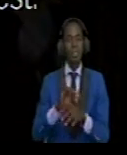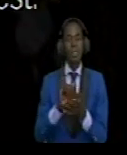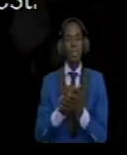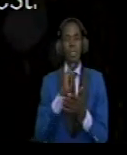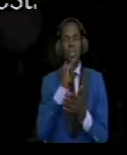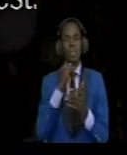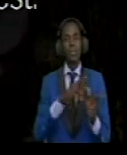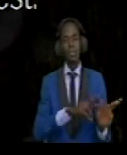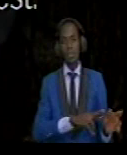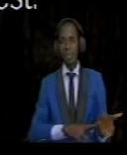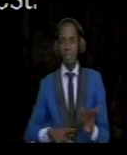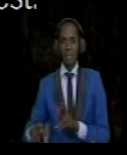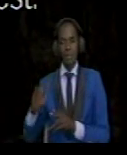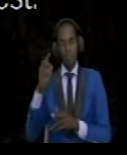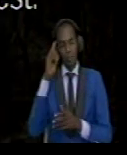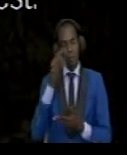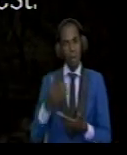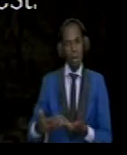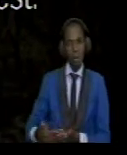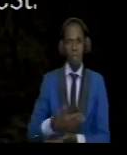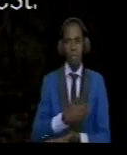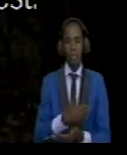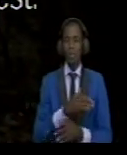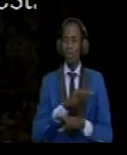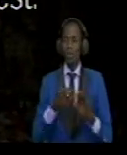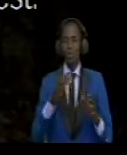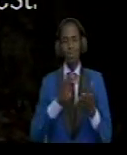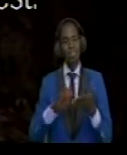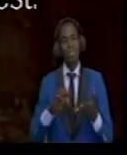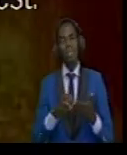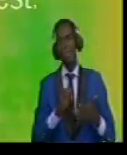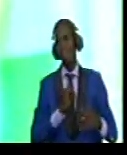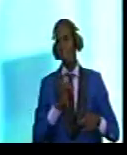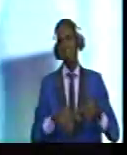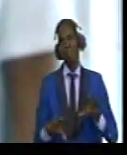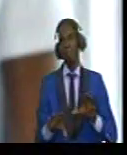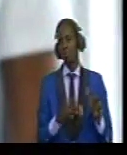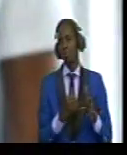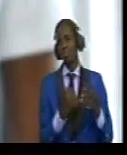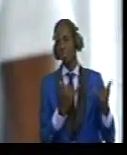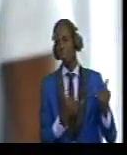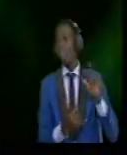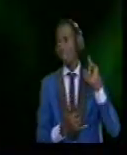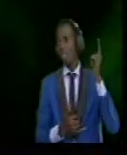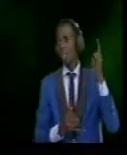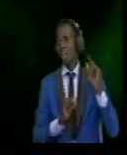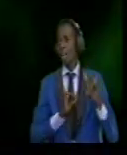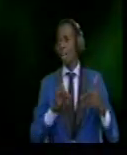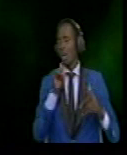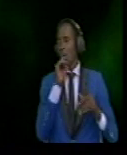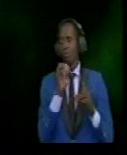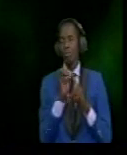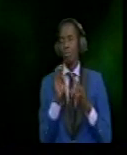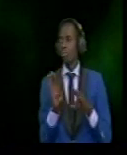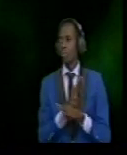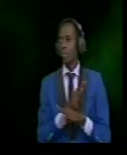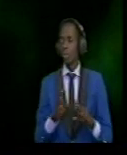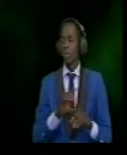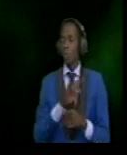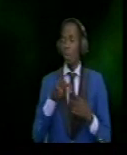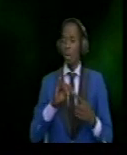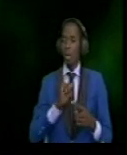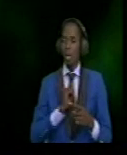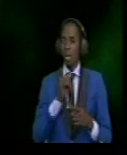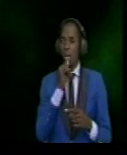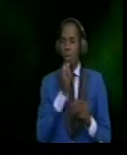all those things you are telling yourself, I cannot do that now, I have some other things to do, I'll do it later, when I grow older, when